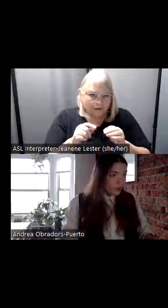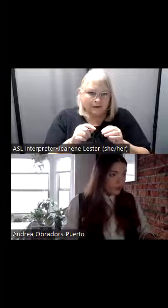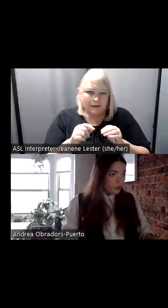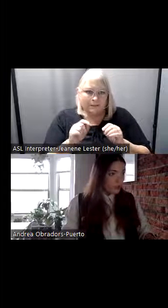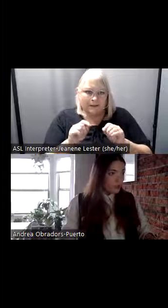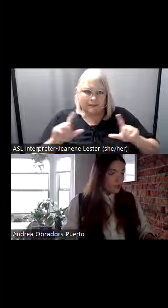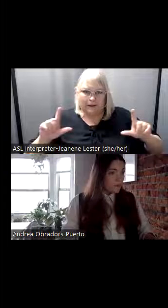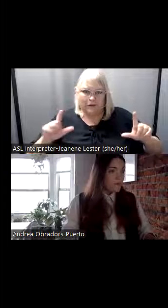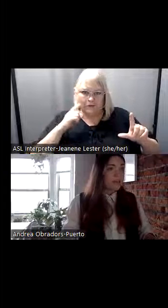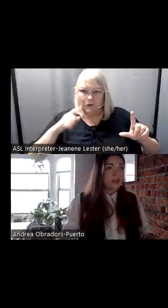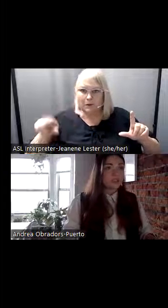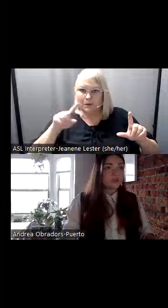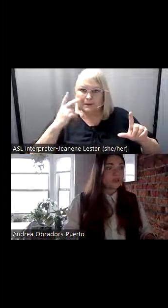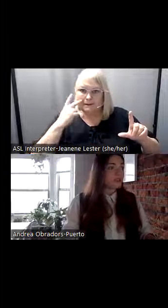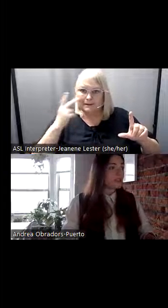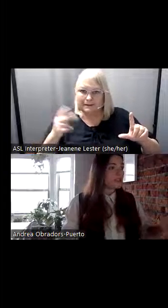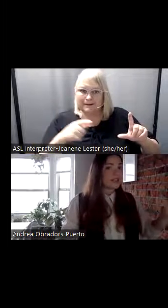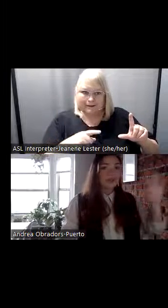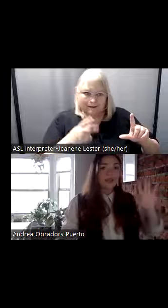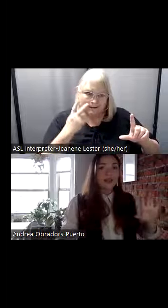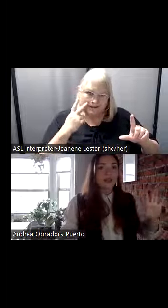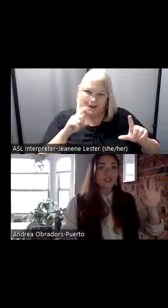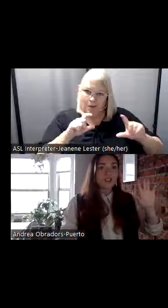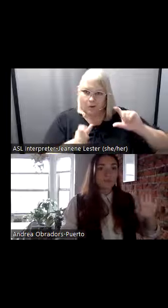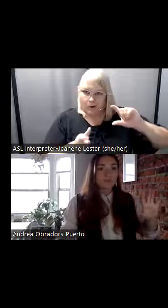all, but that's beautiful.